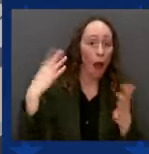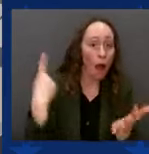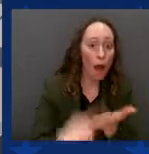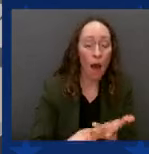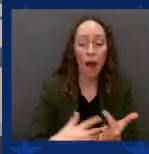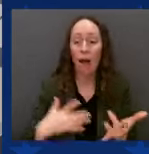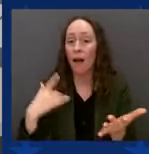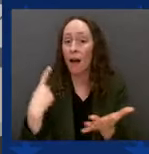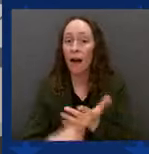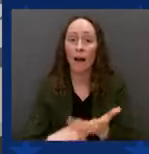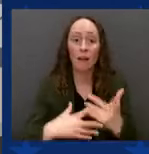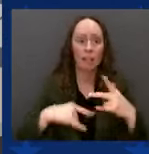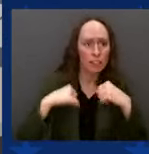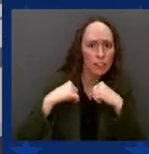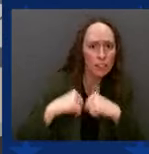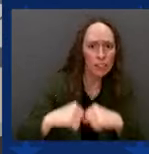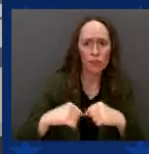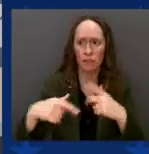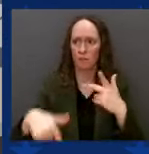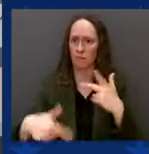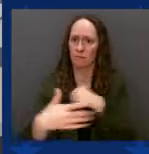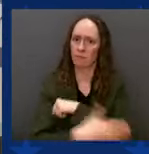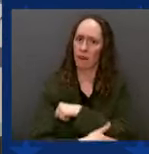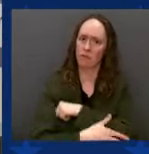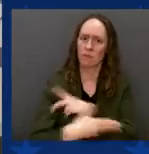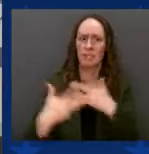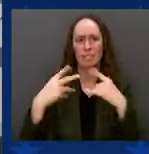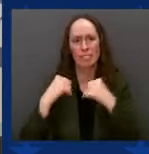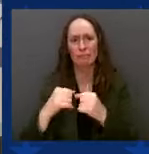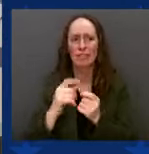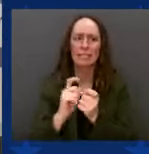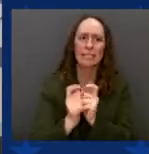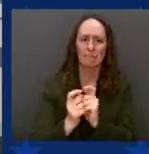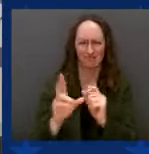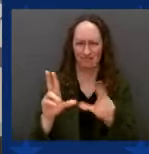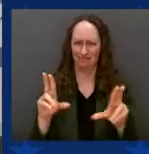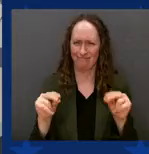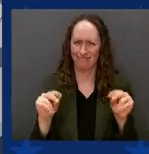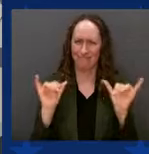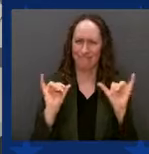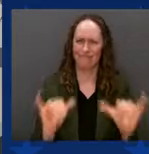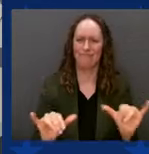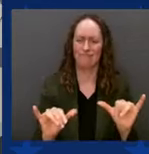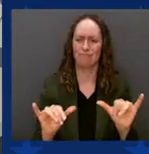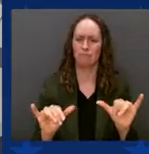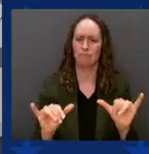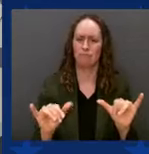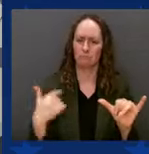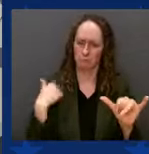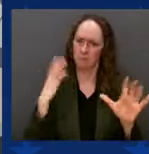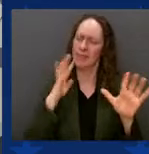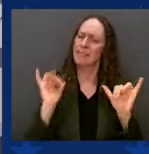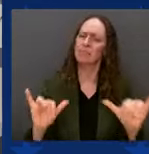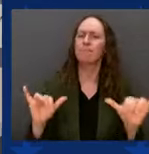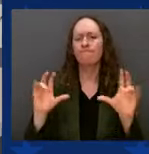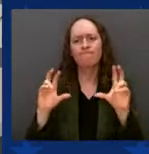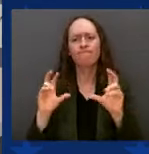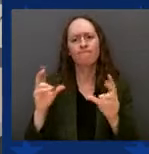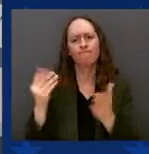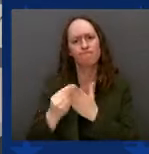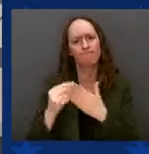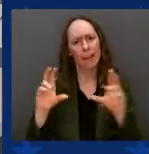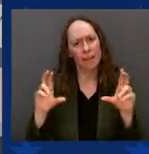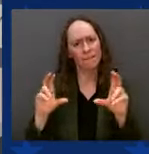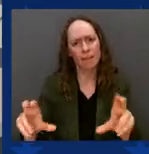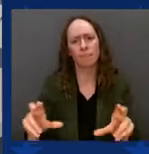robust investments in our military and defense. Let's see what the MAGA Republicans propose. And let's